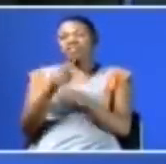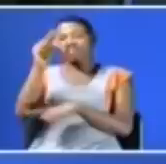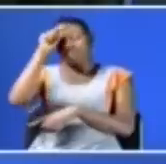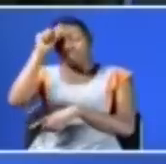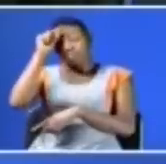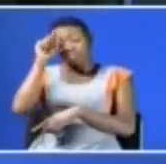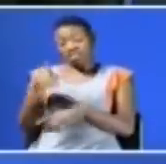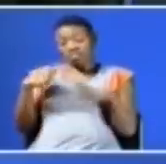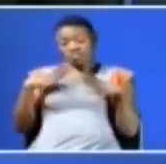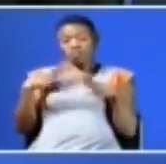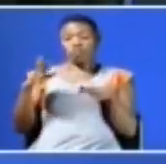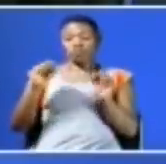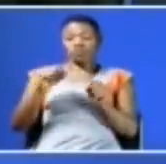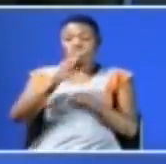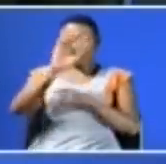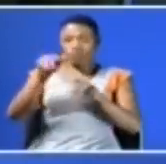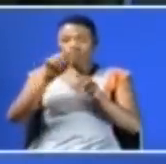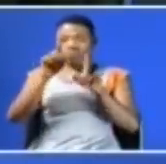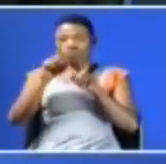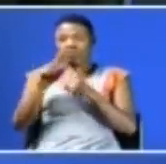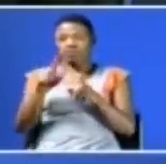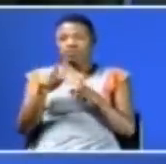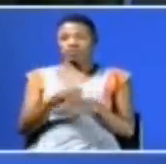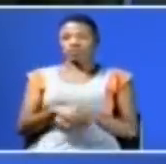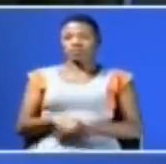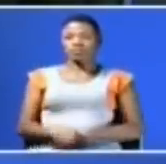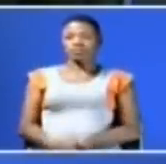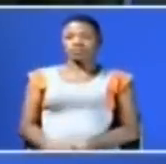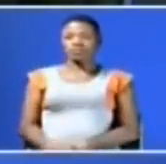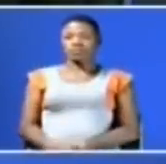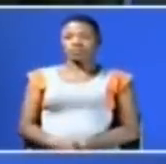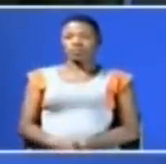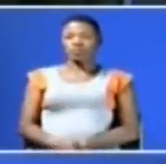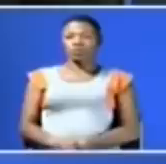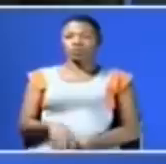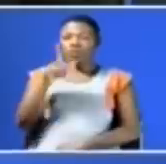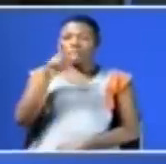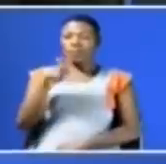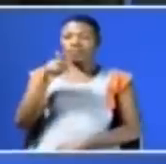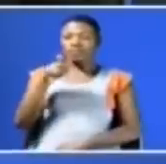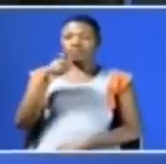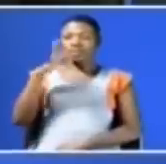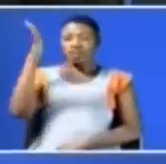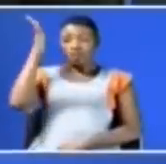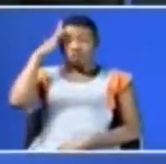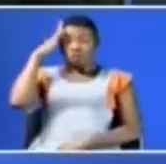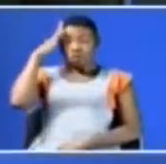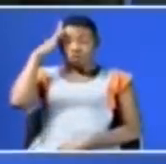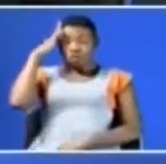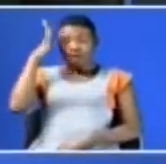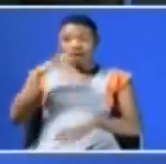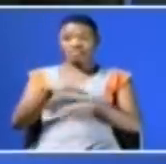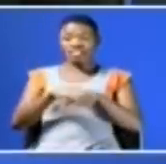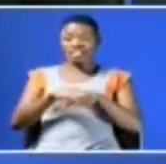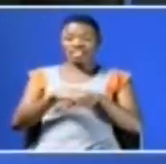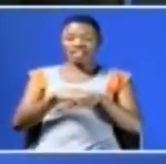governments to account. Can they work really? Do they have significance? We need to recognize that we have created this animal called pre-election